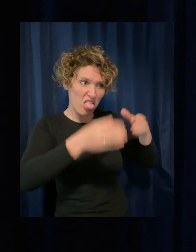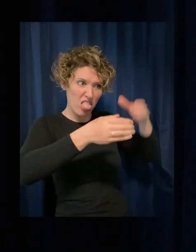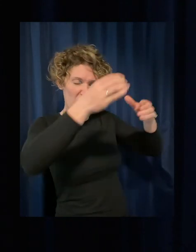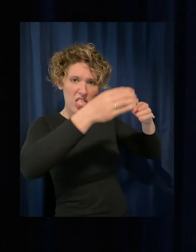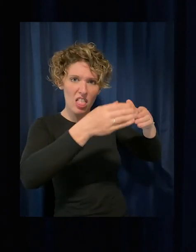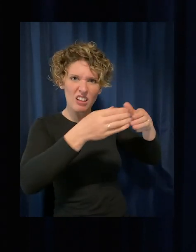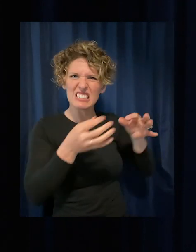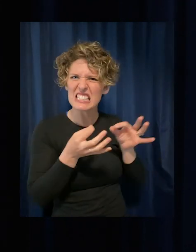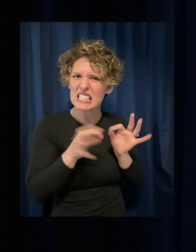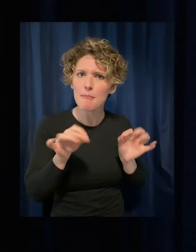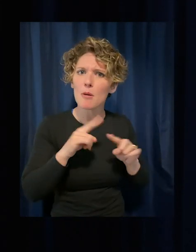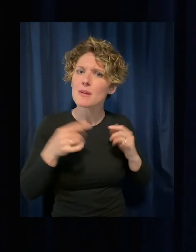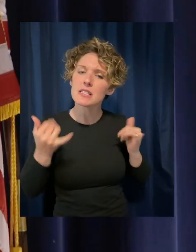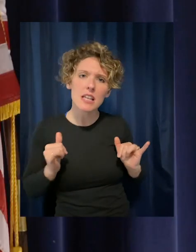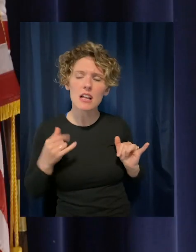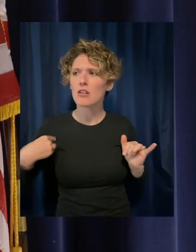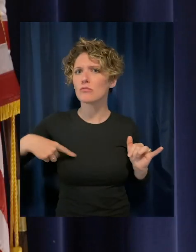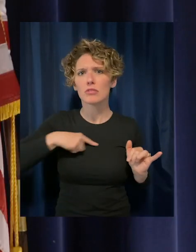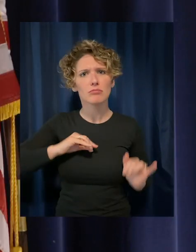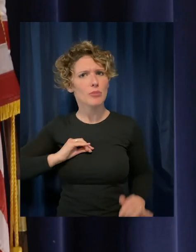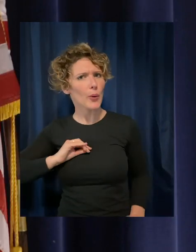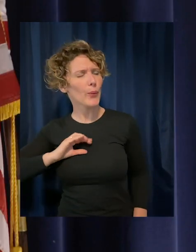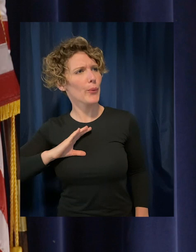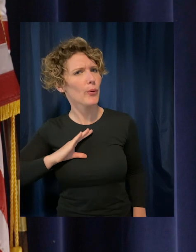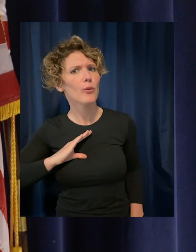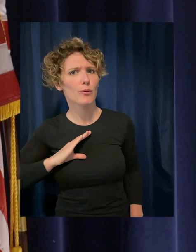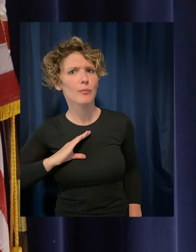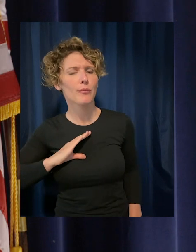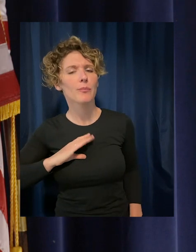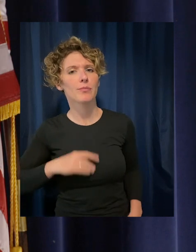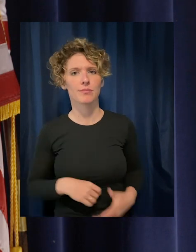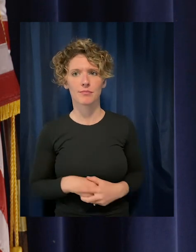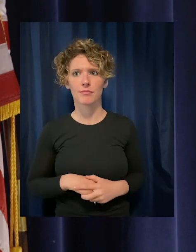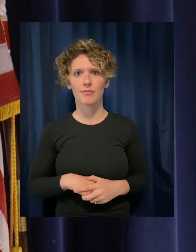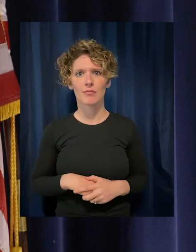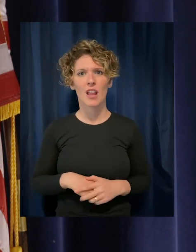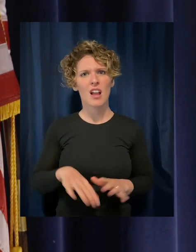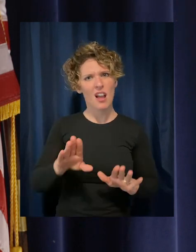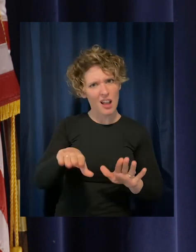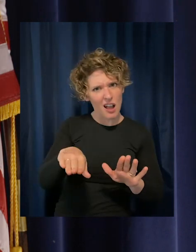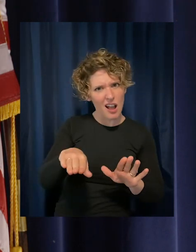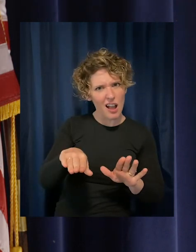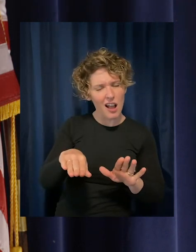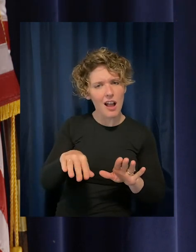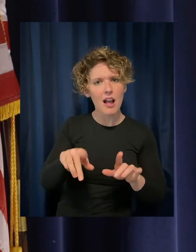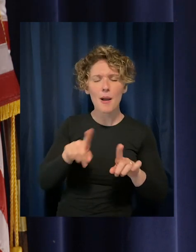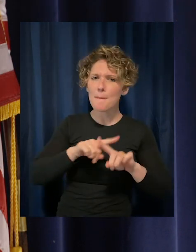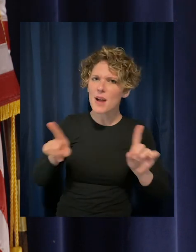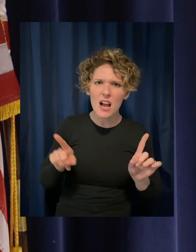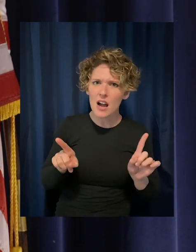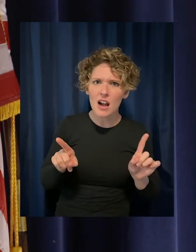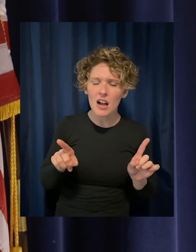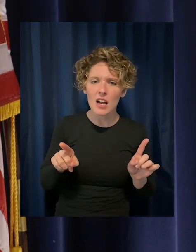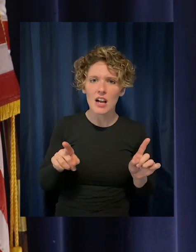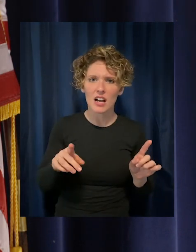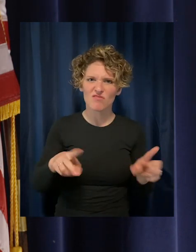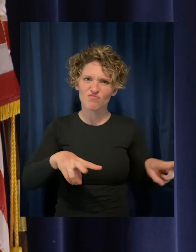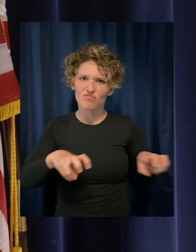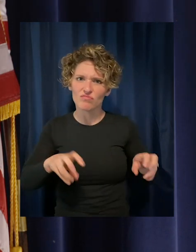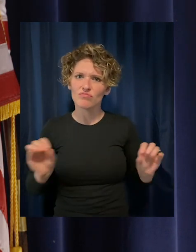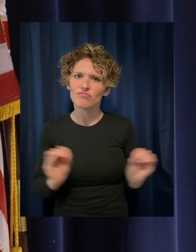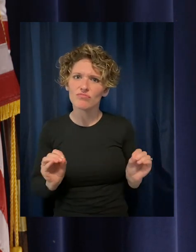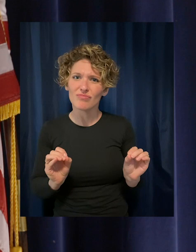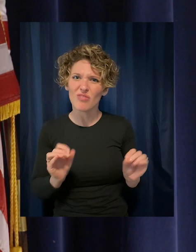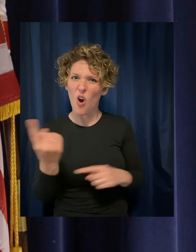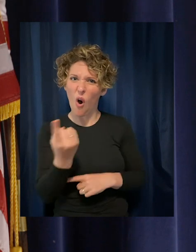it. But selflessness is not just found in service. Sometimes it's bigger than that, like rescuing a friend